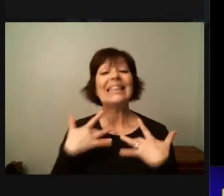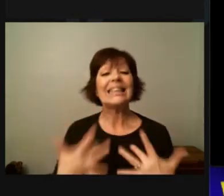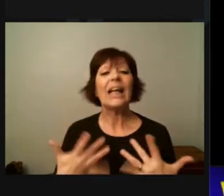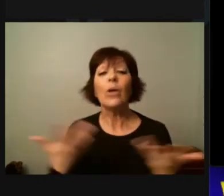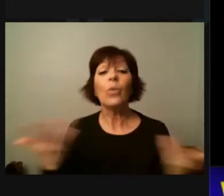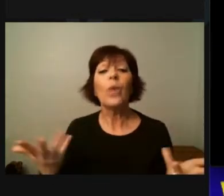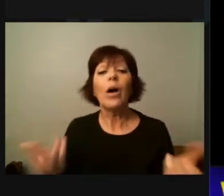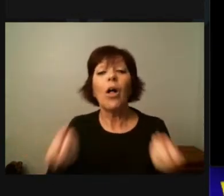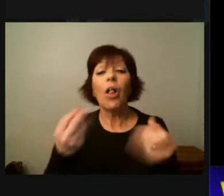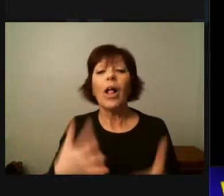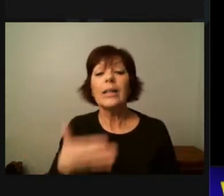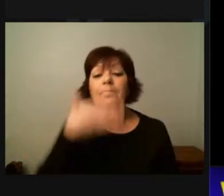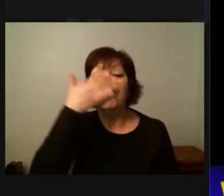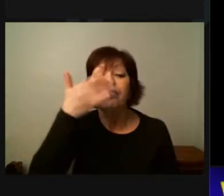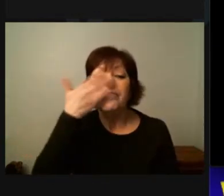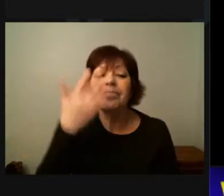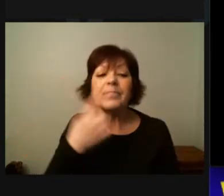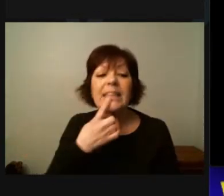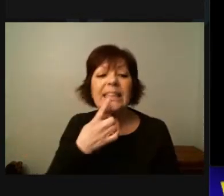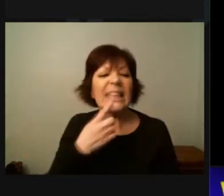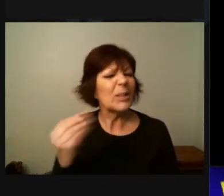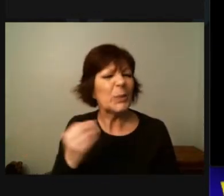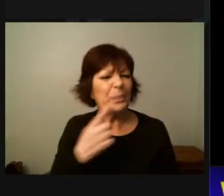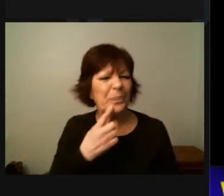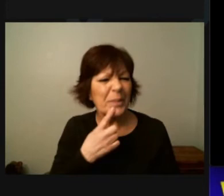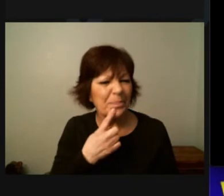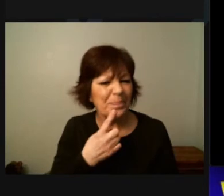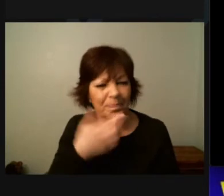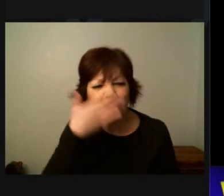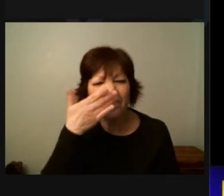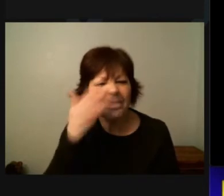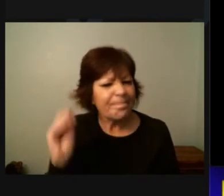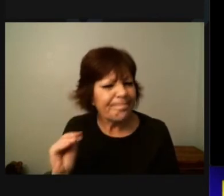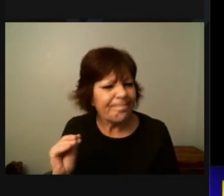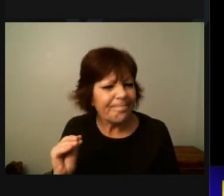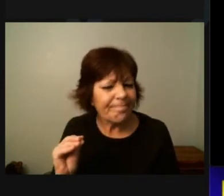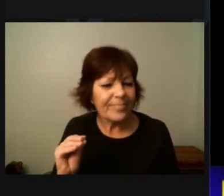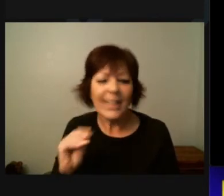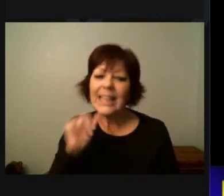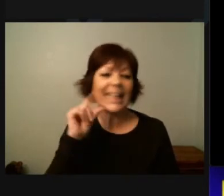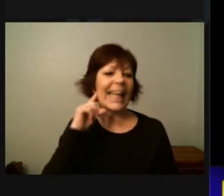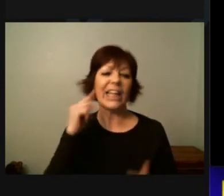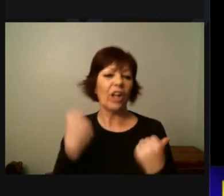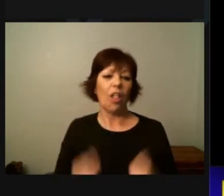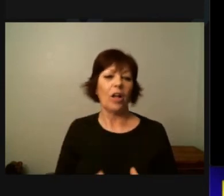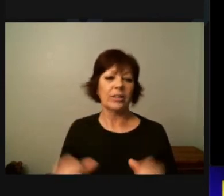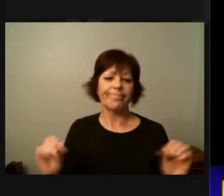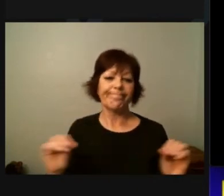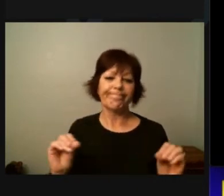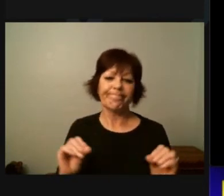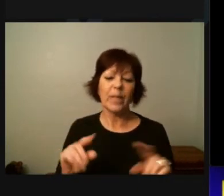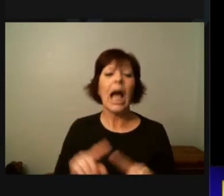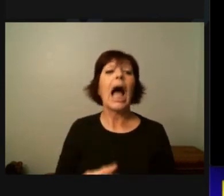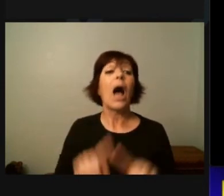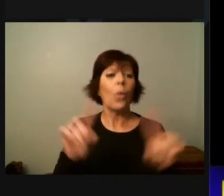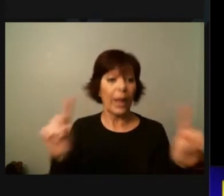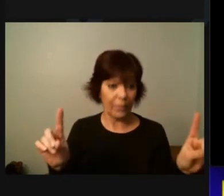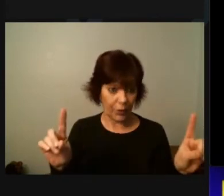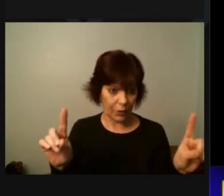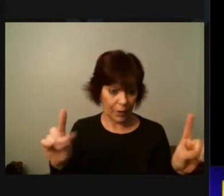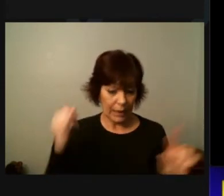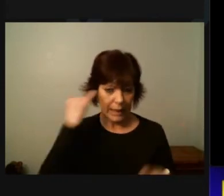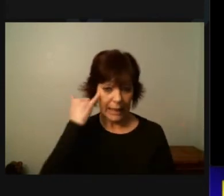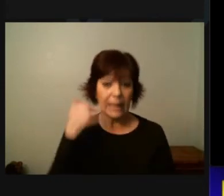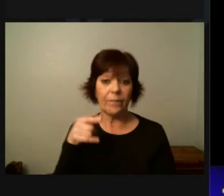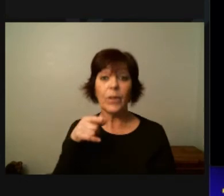some people, smell and taste, not hearing loss. However, if you are